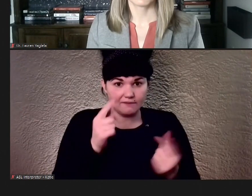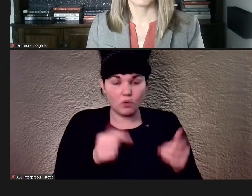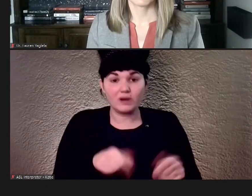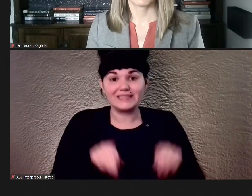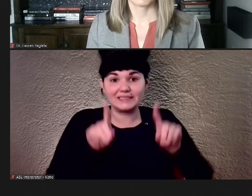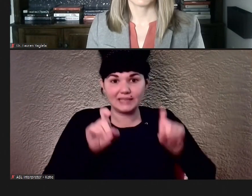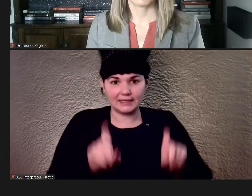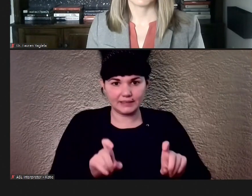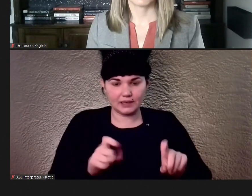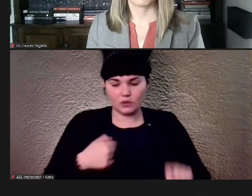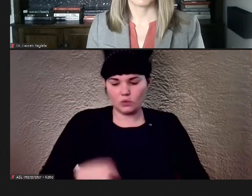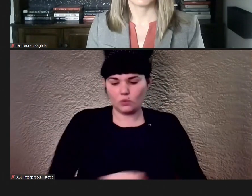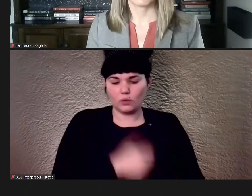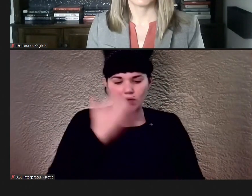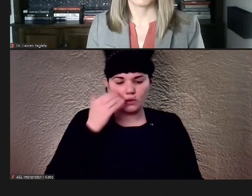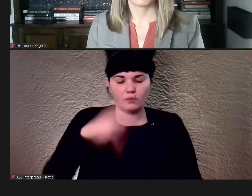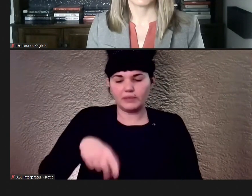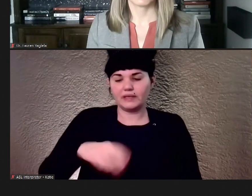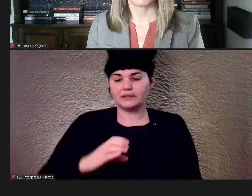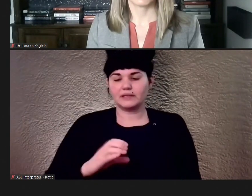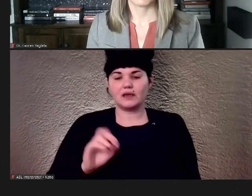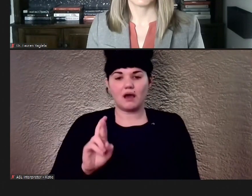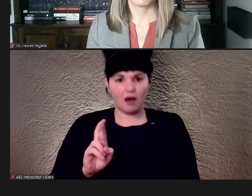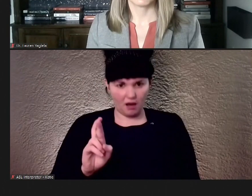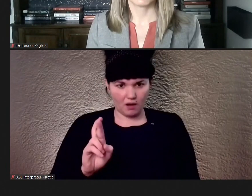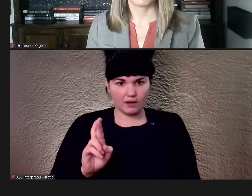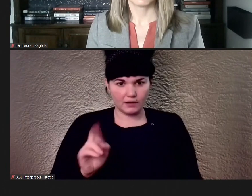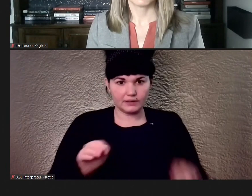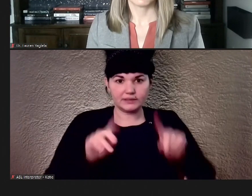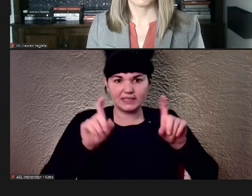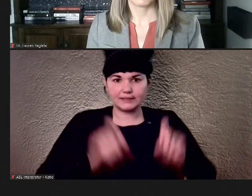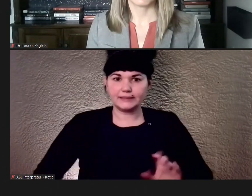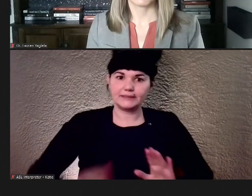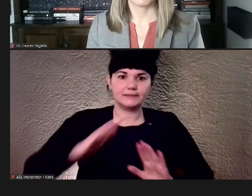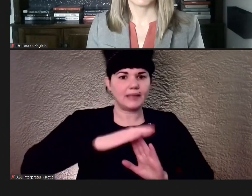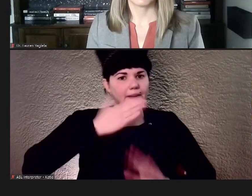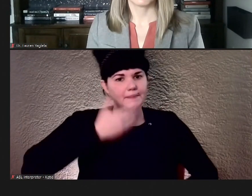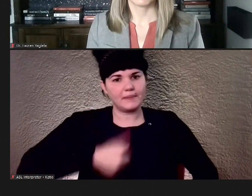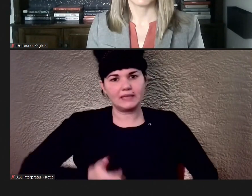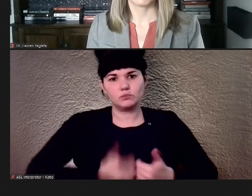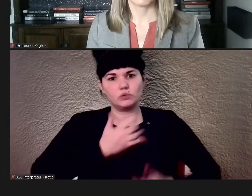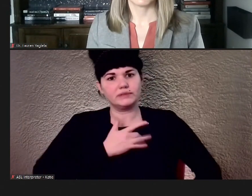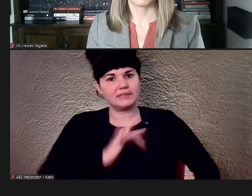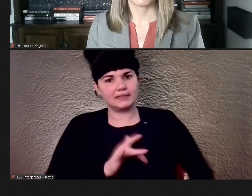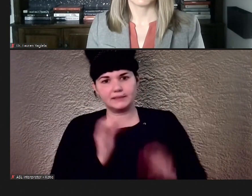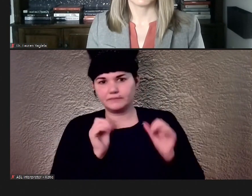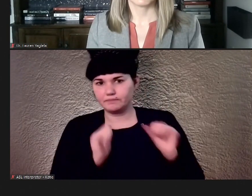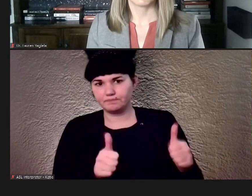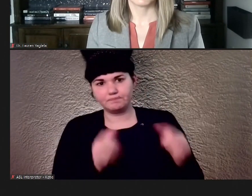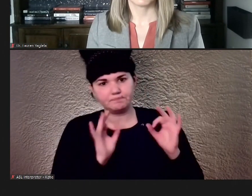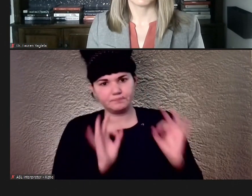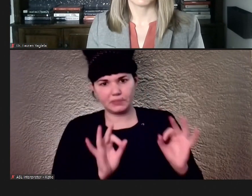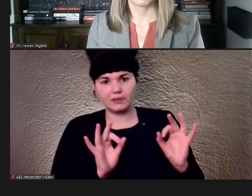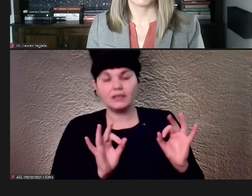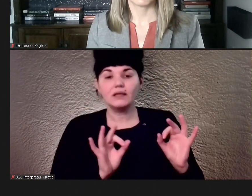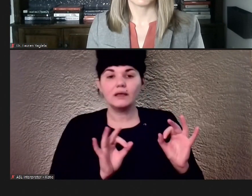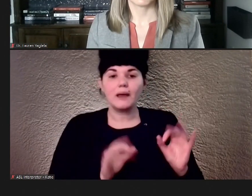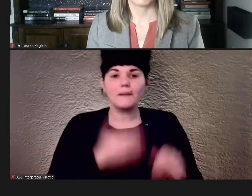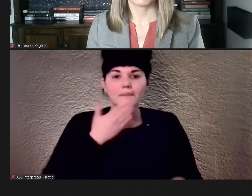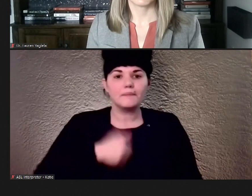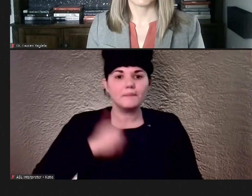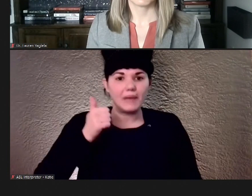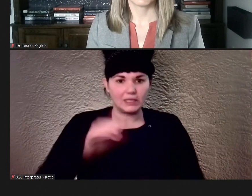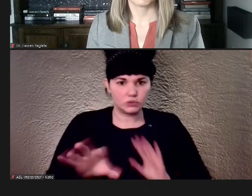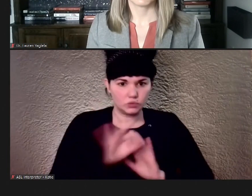that PCR testing is gold standard when it comes to sensitivity. So PCR is going to be the most sensitive test. And when we're talking